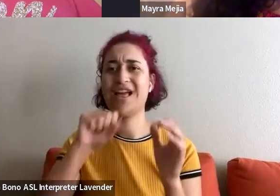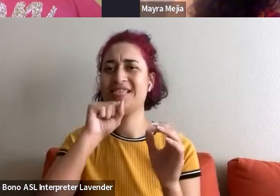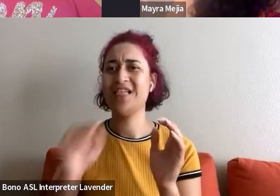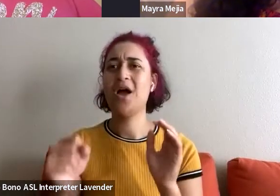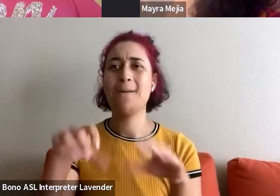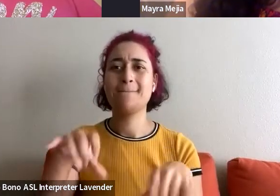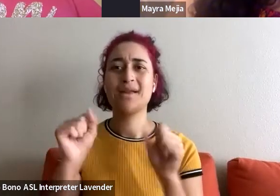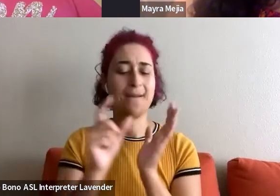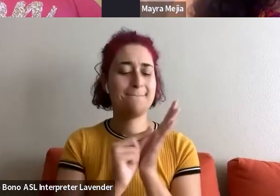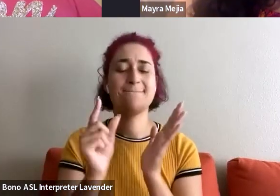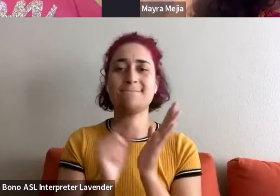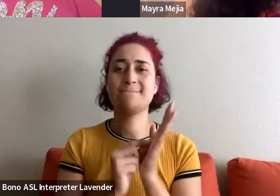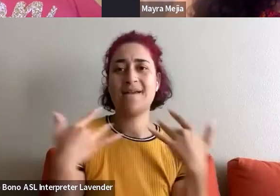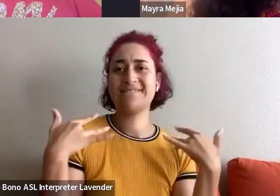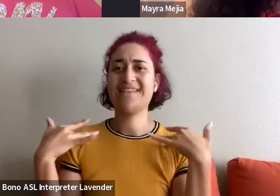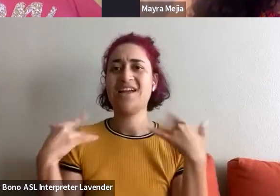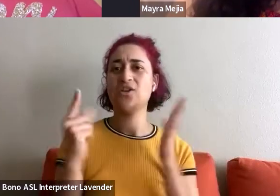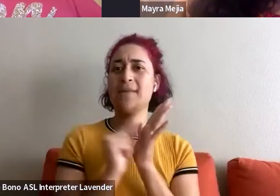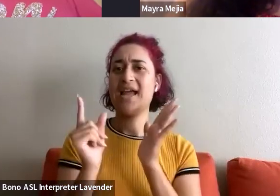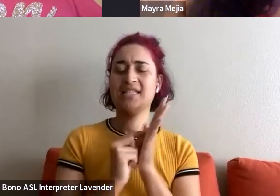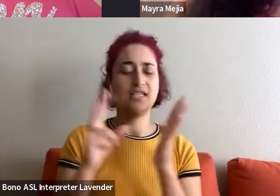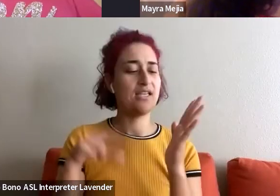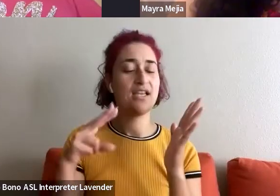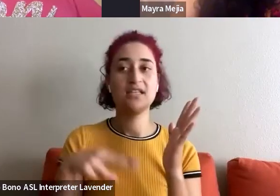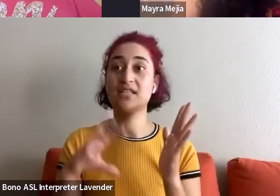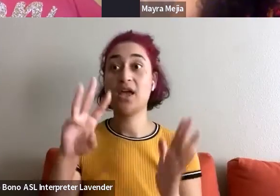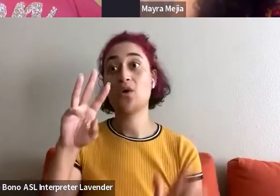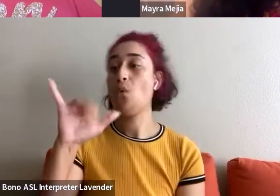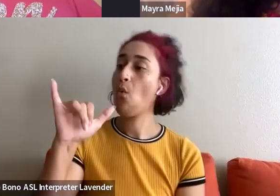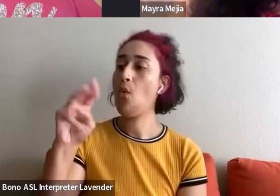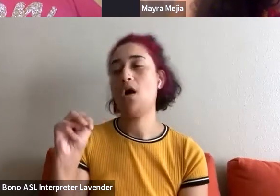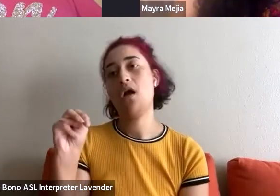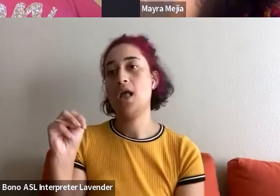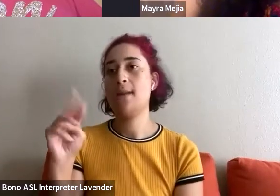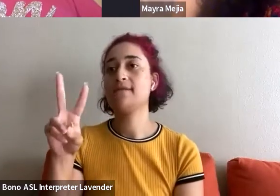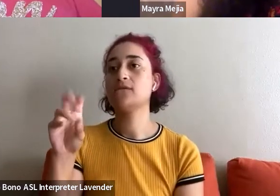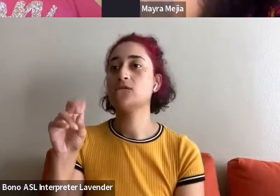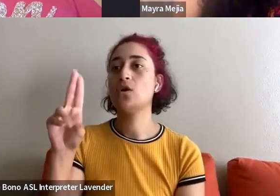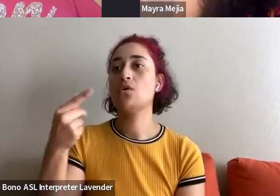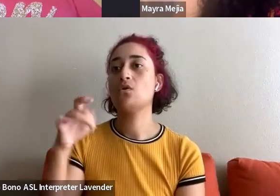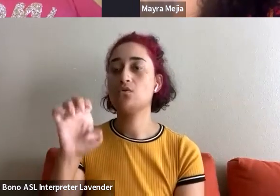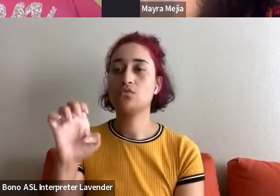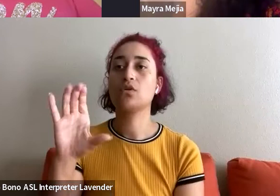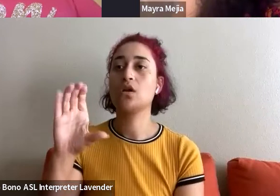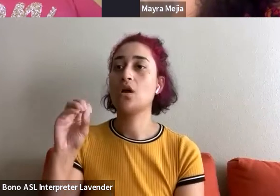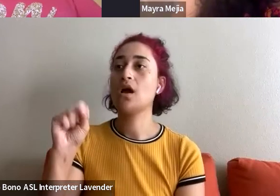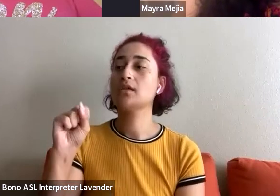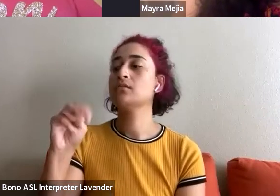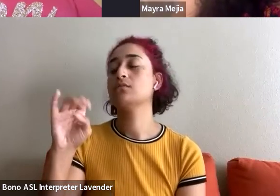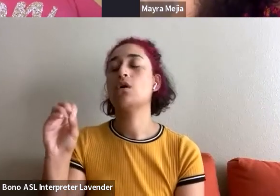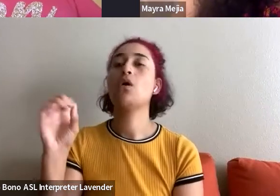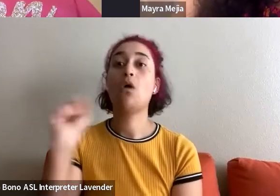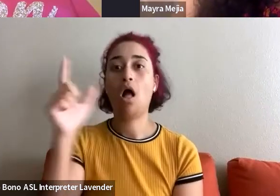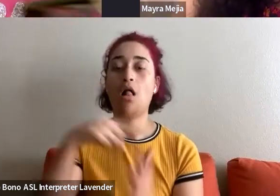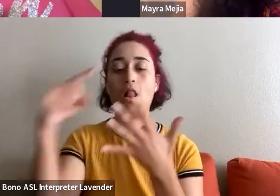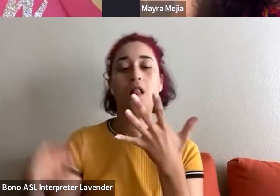especially fashion magazines, like YM and Vogue and Cosmopolitan, all those types